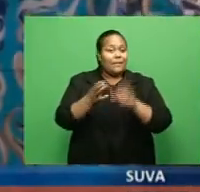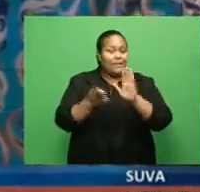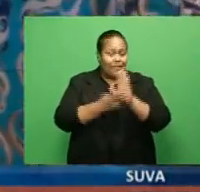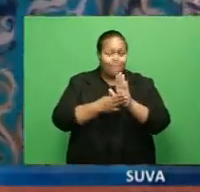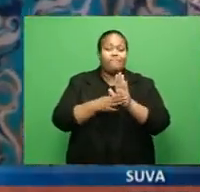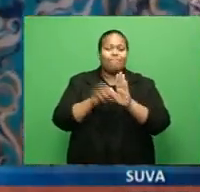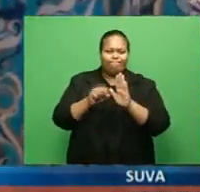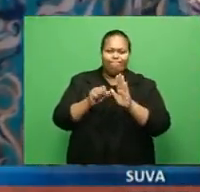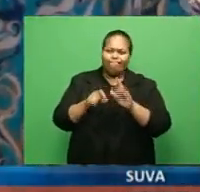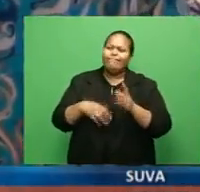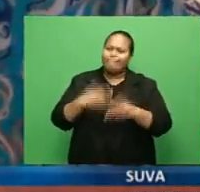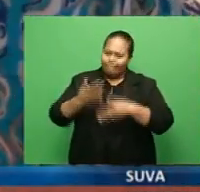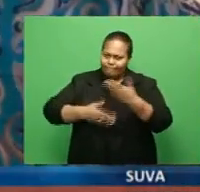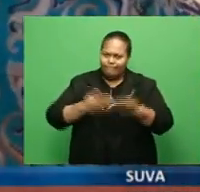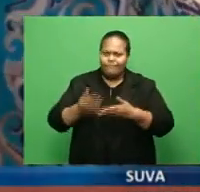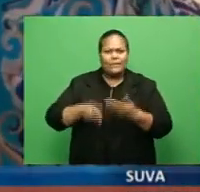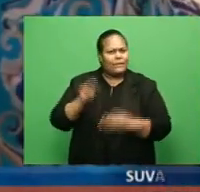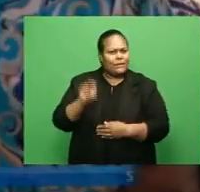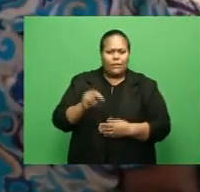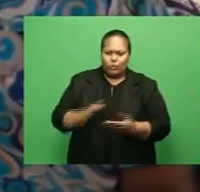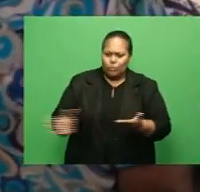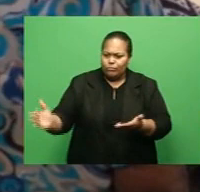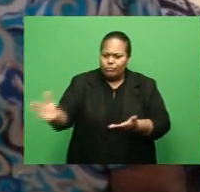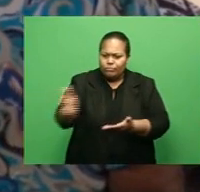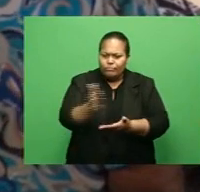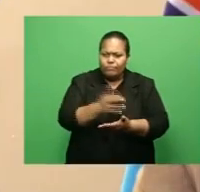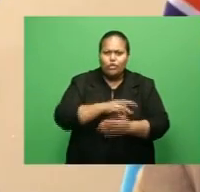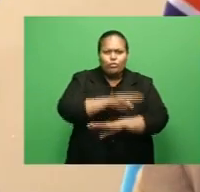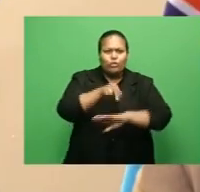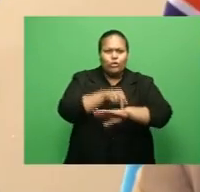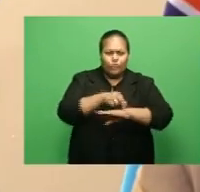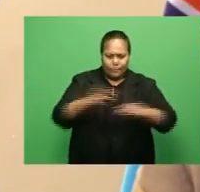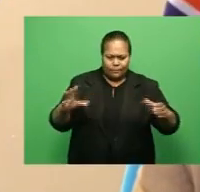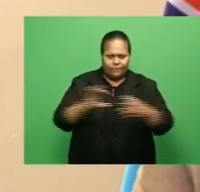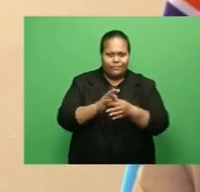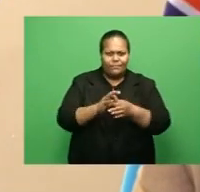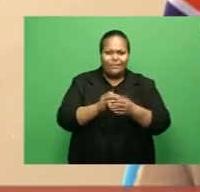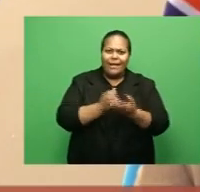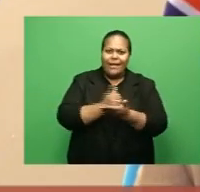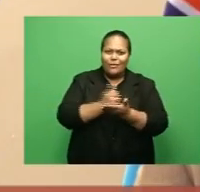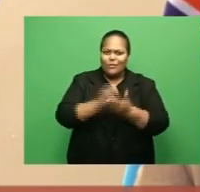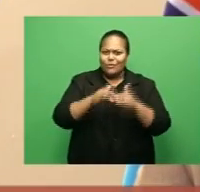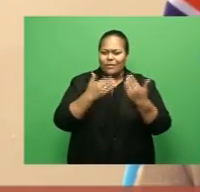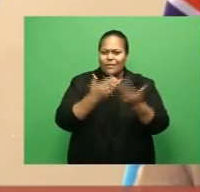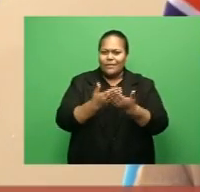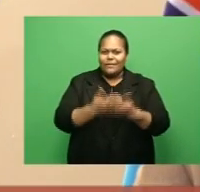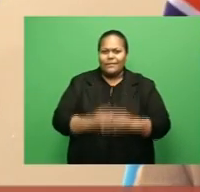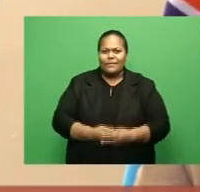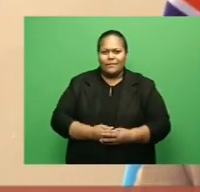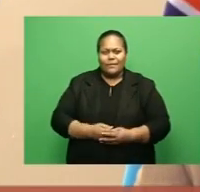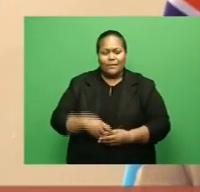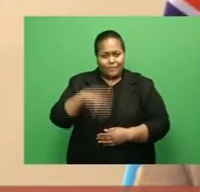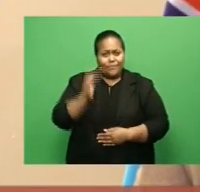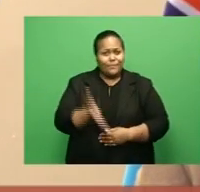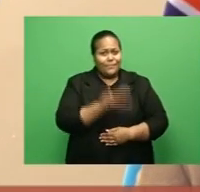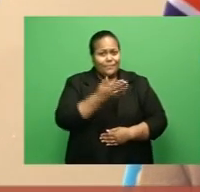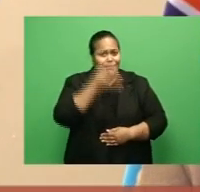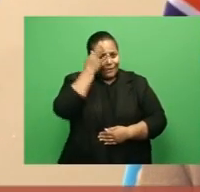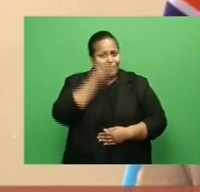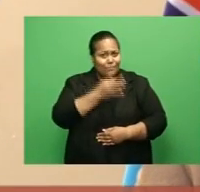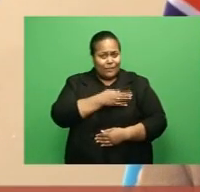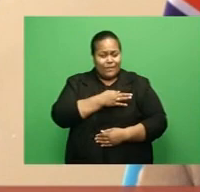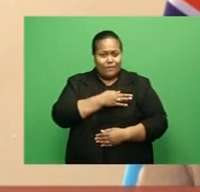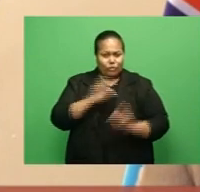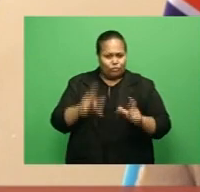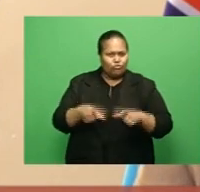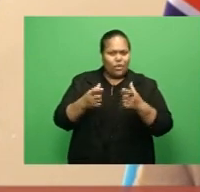need to harness the spirit of regional collective action. And I believe, despite the incredible challenges before us, it is